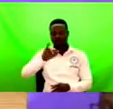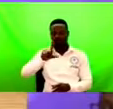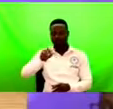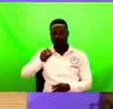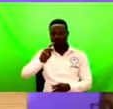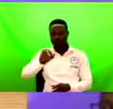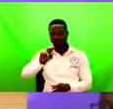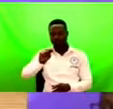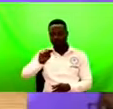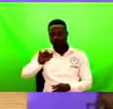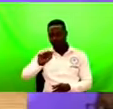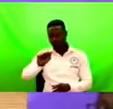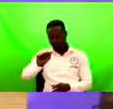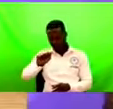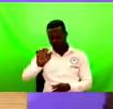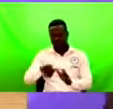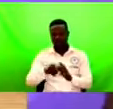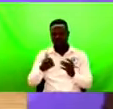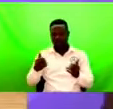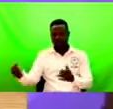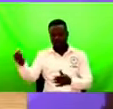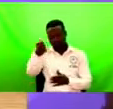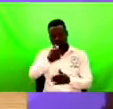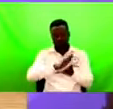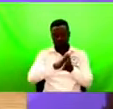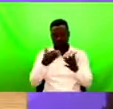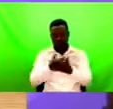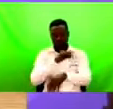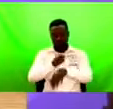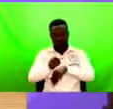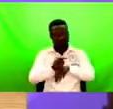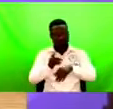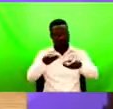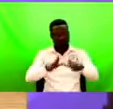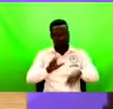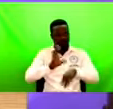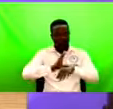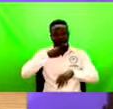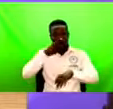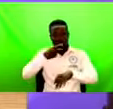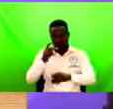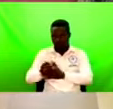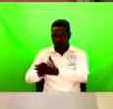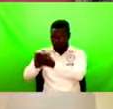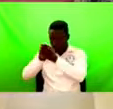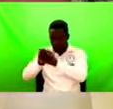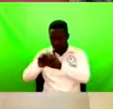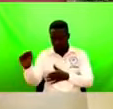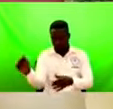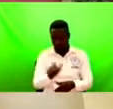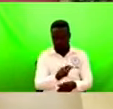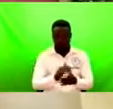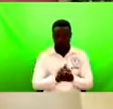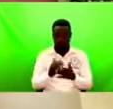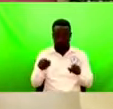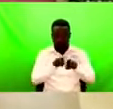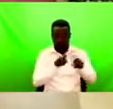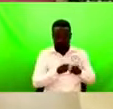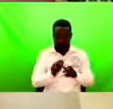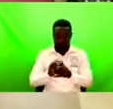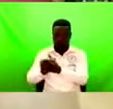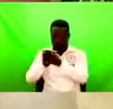Office of Trust as Ministry Directors of the Church of Pentecost. Congratulations. I also